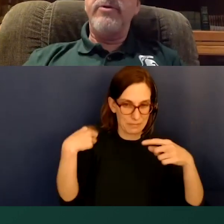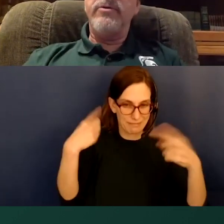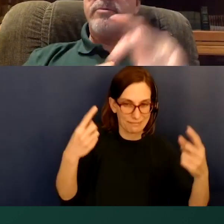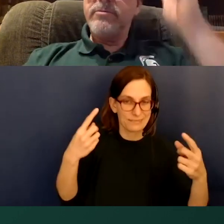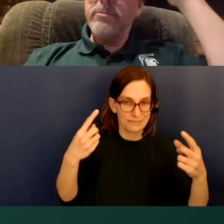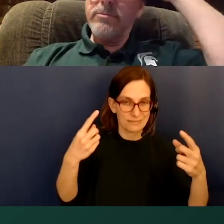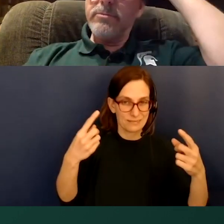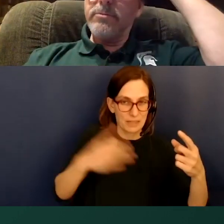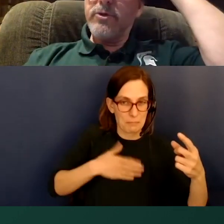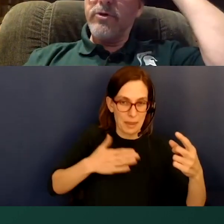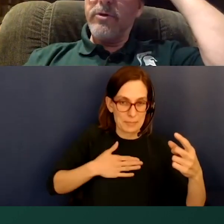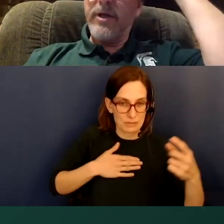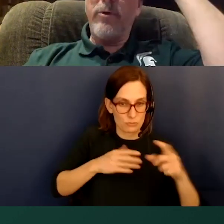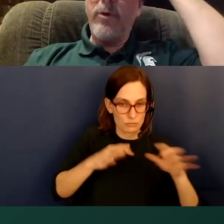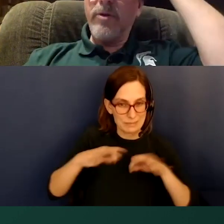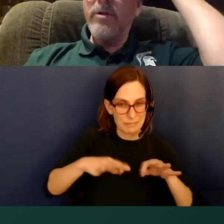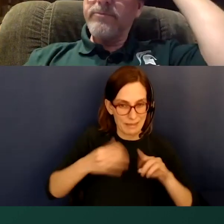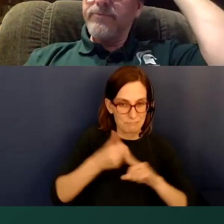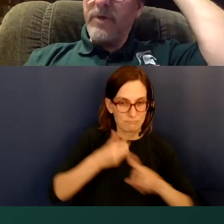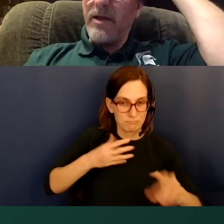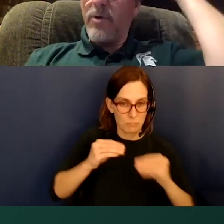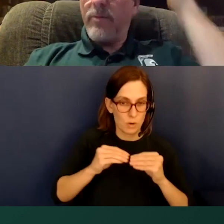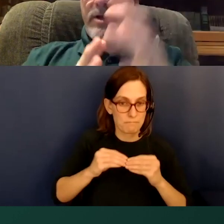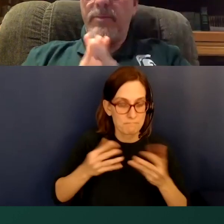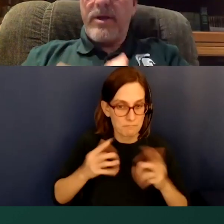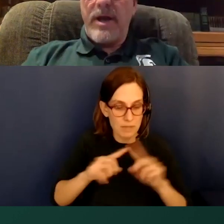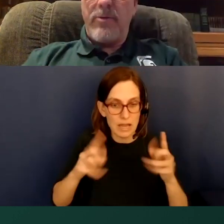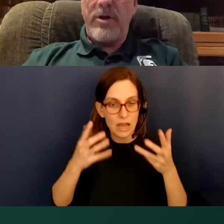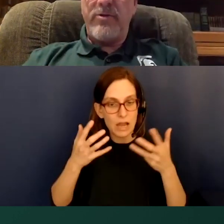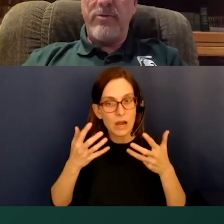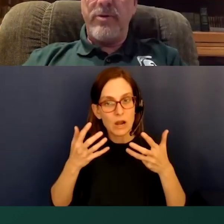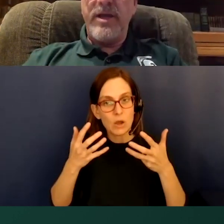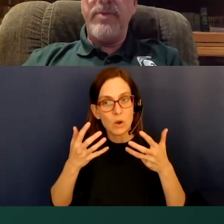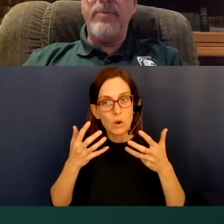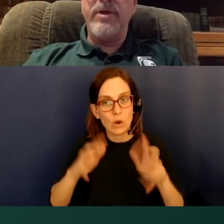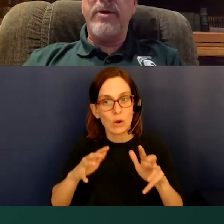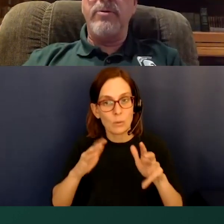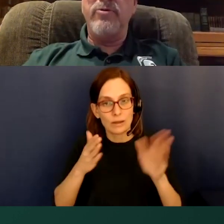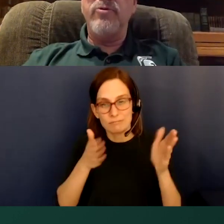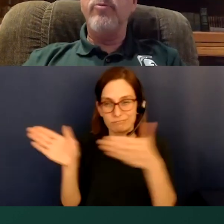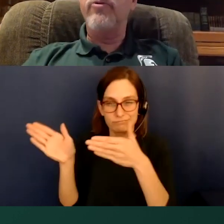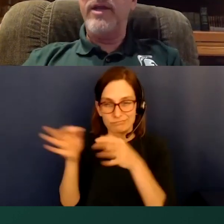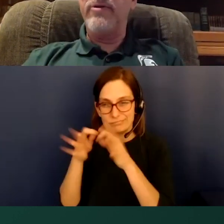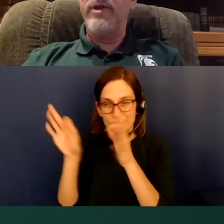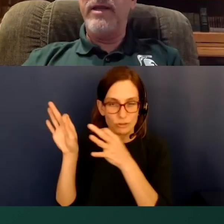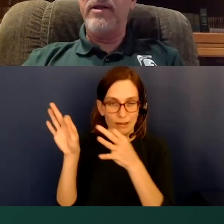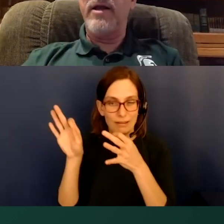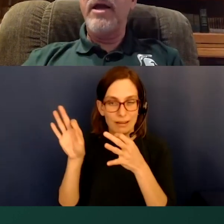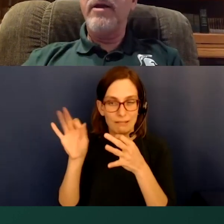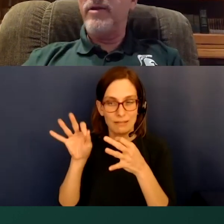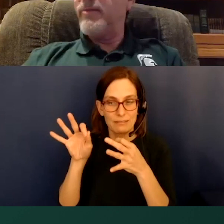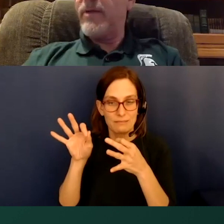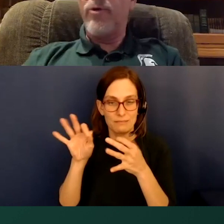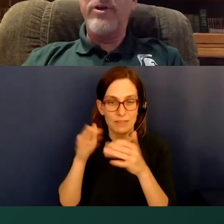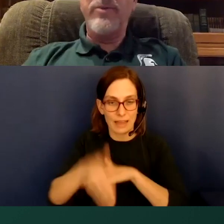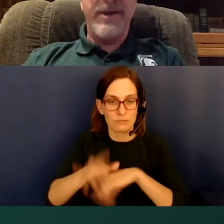happy to deal with those. But I don't want because I don't want to keep people here too much later than 8 o'clock